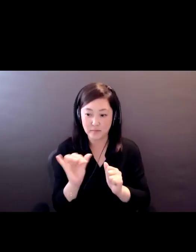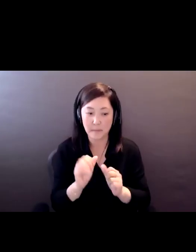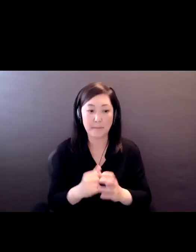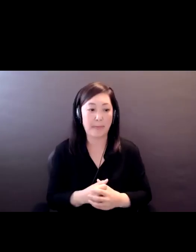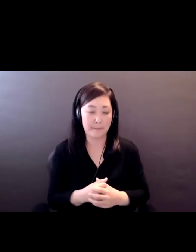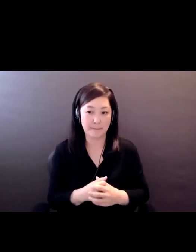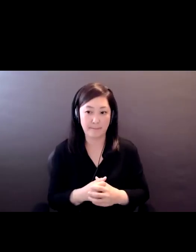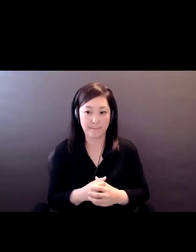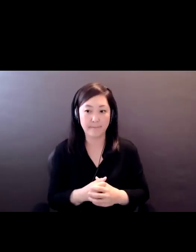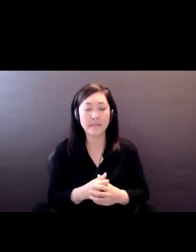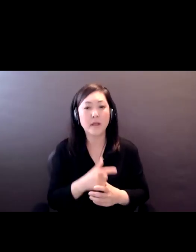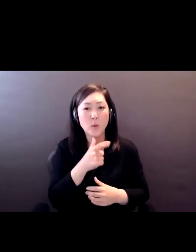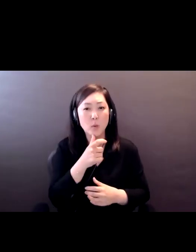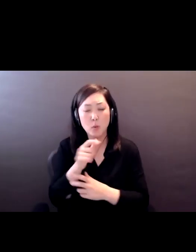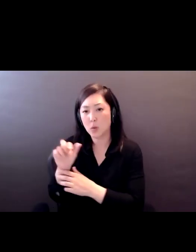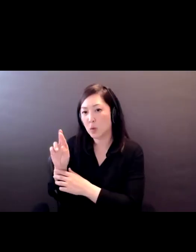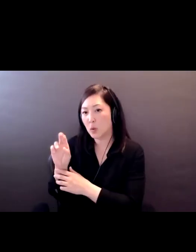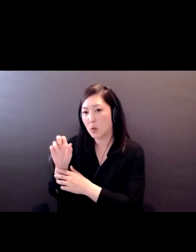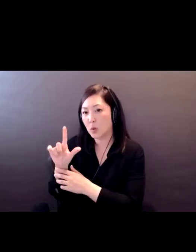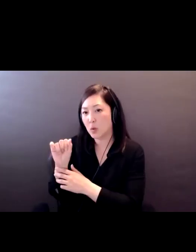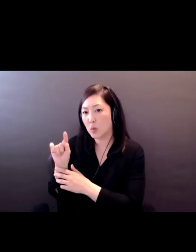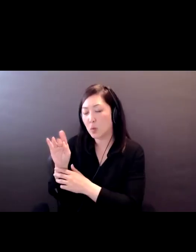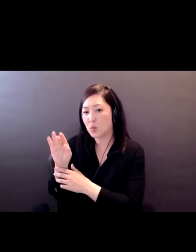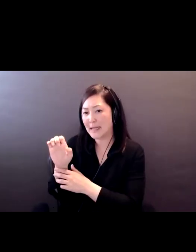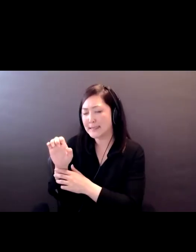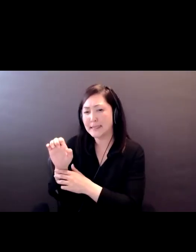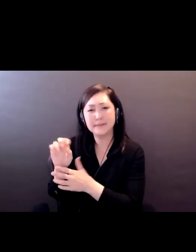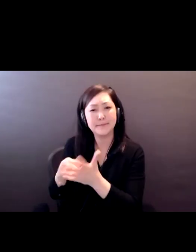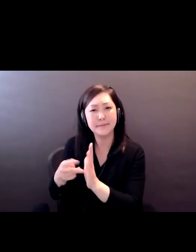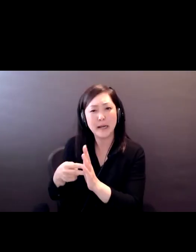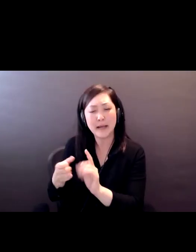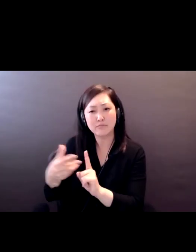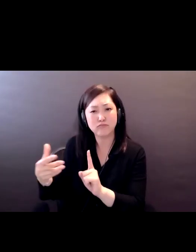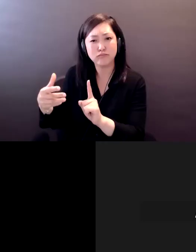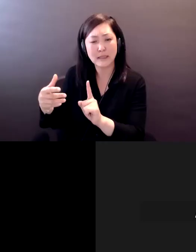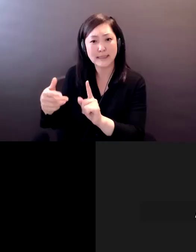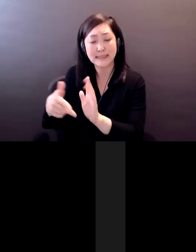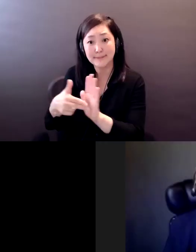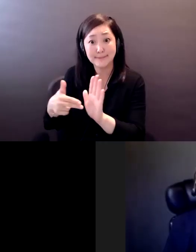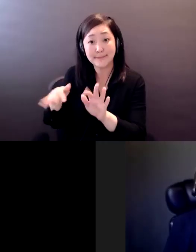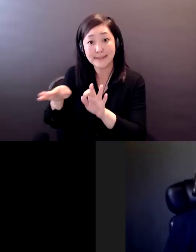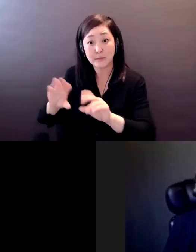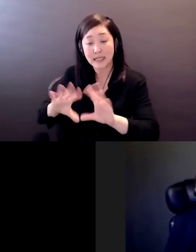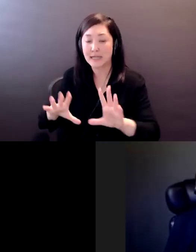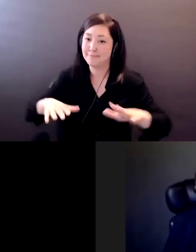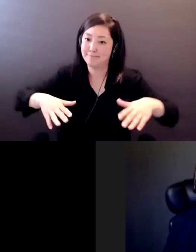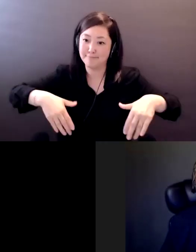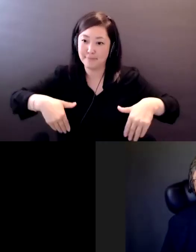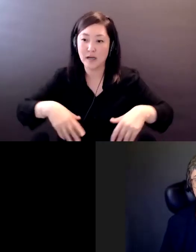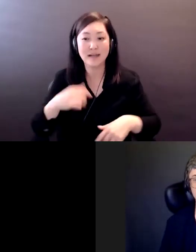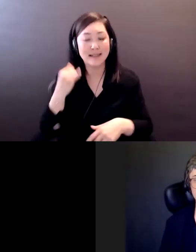Now, who is a relative? Well, that term was not defined, but if we look at other existing offenses,